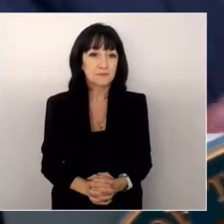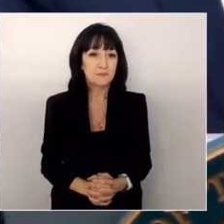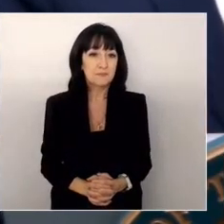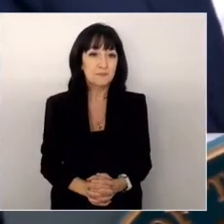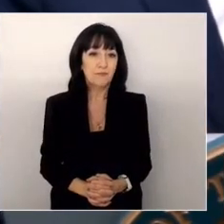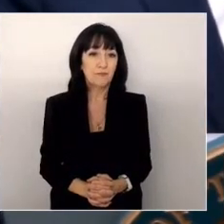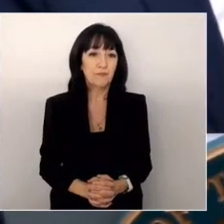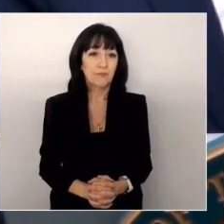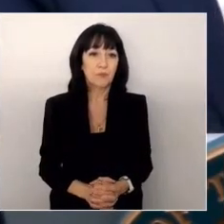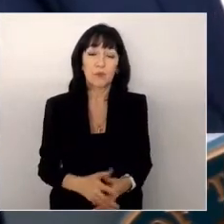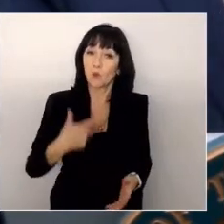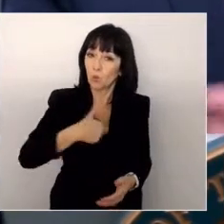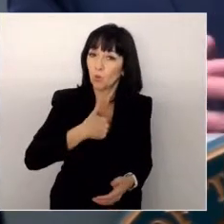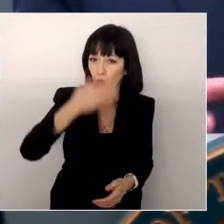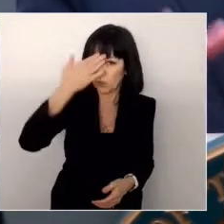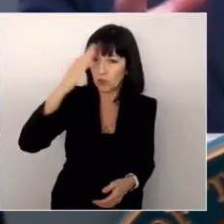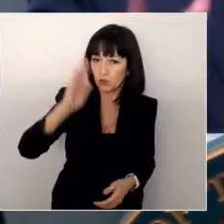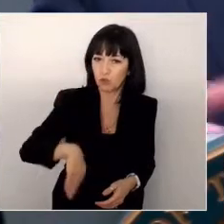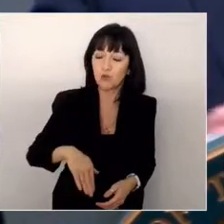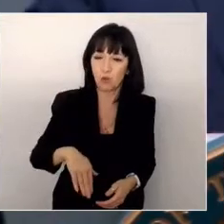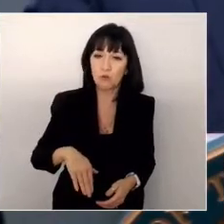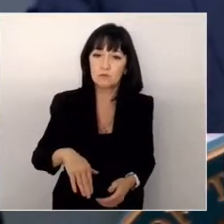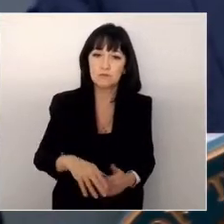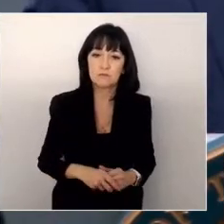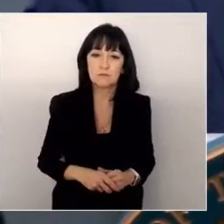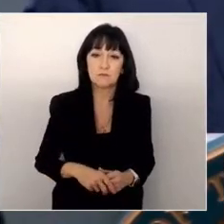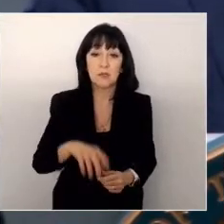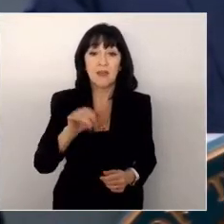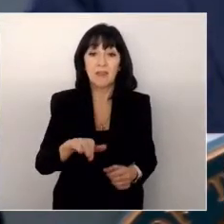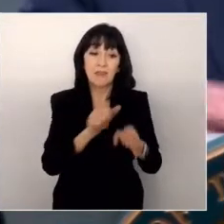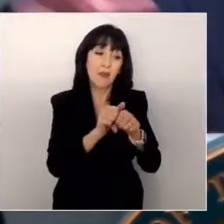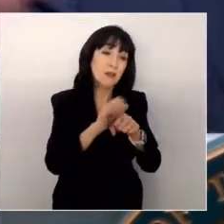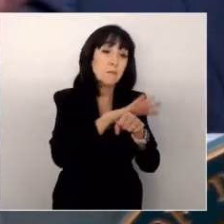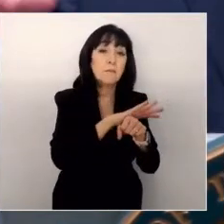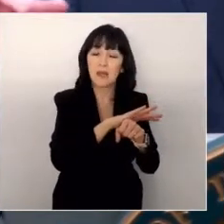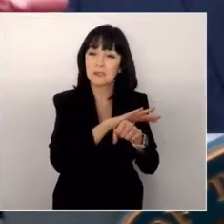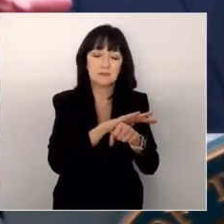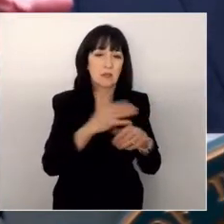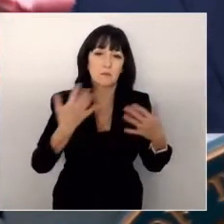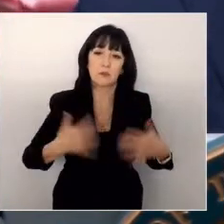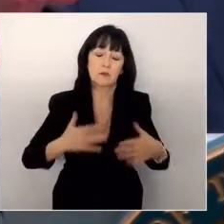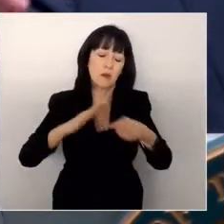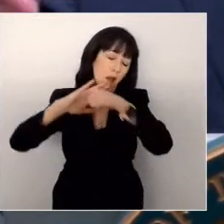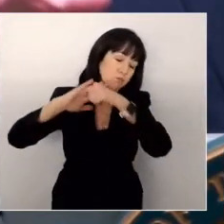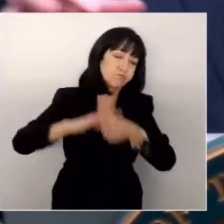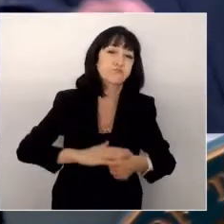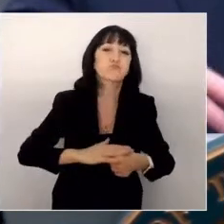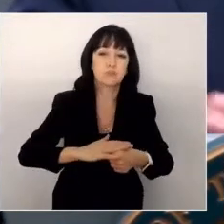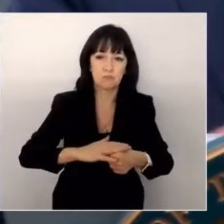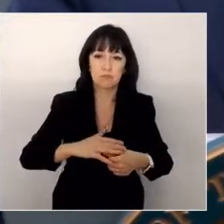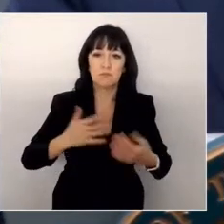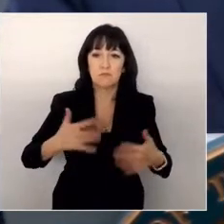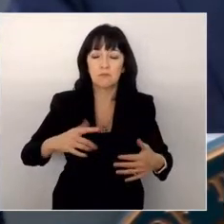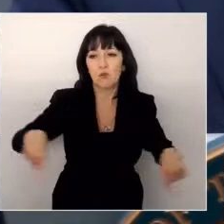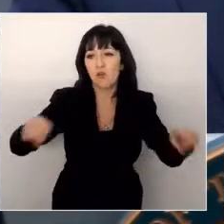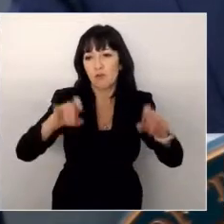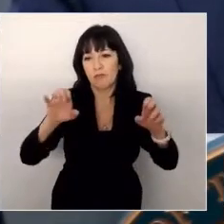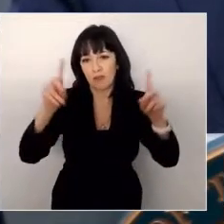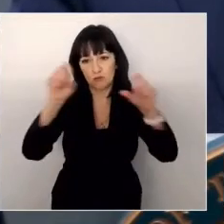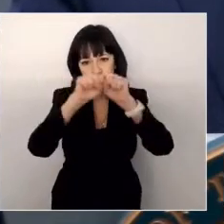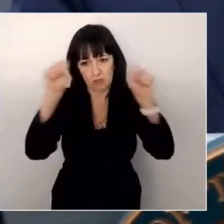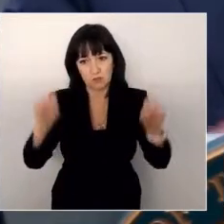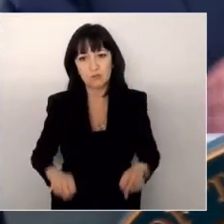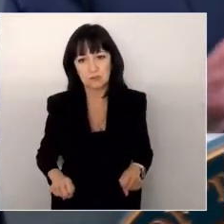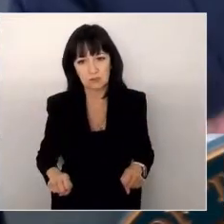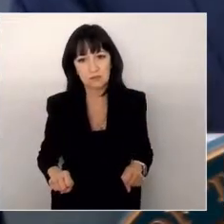We know the pandemic put a strain on every part of our education system, and I know you know it too and hear from your